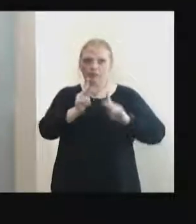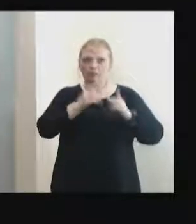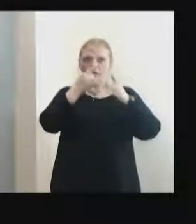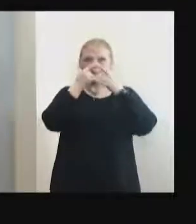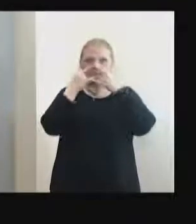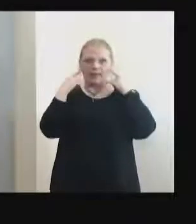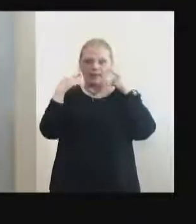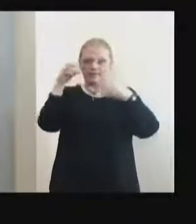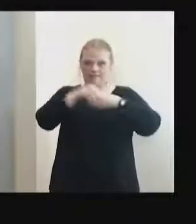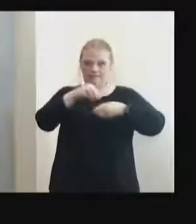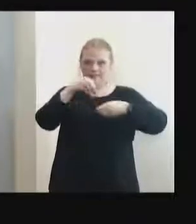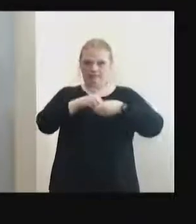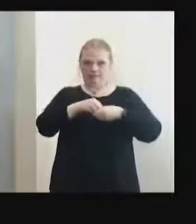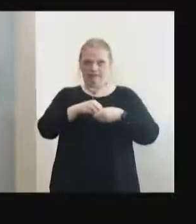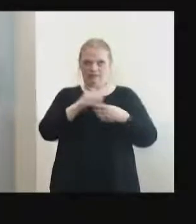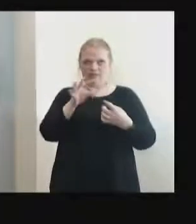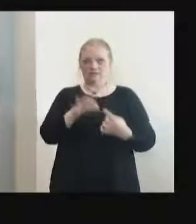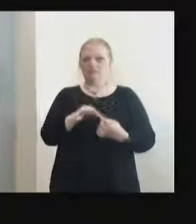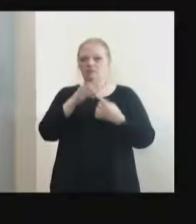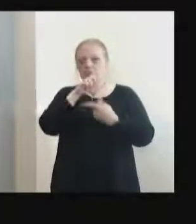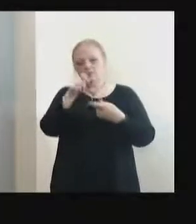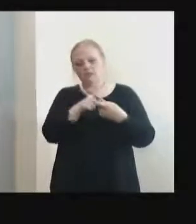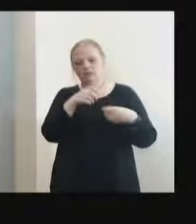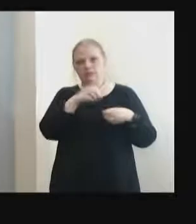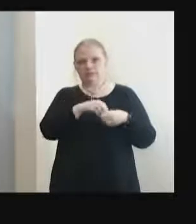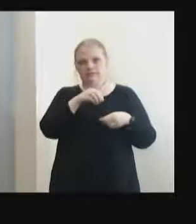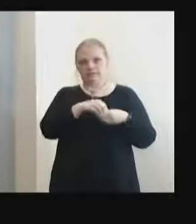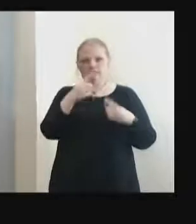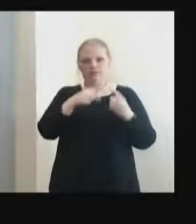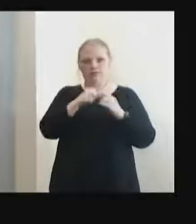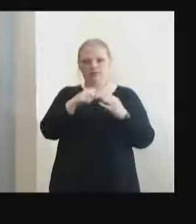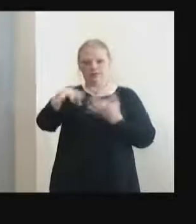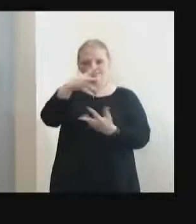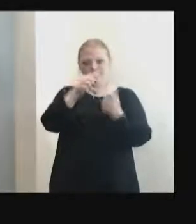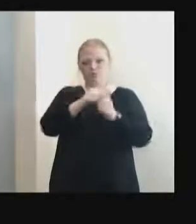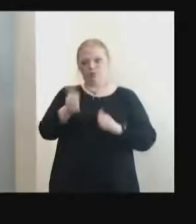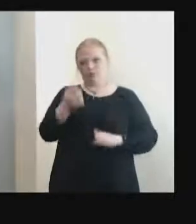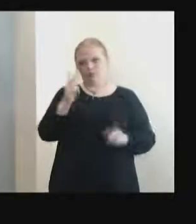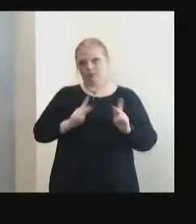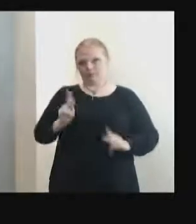masks inside, especially inside when they're around other people.